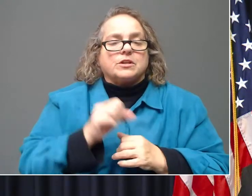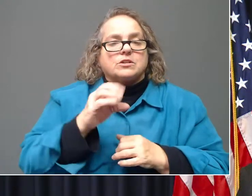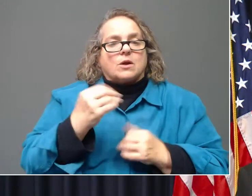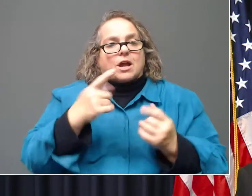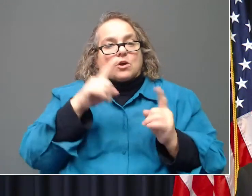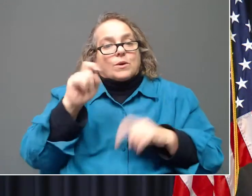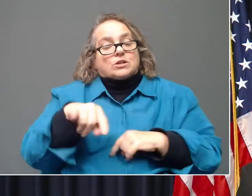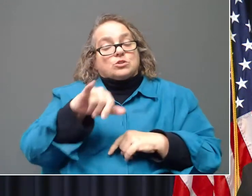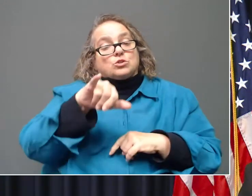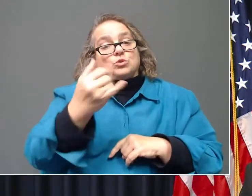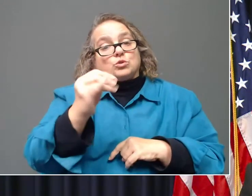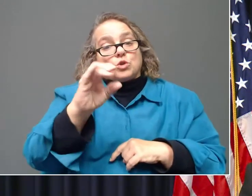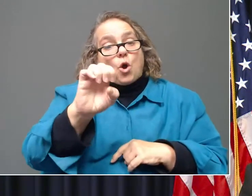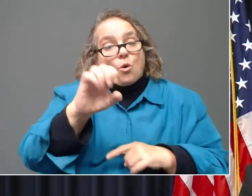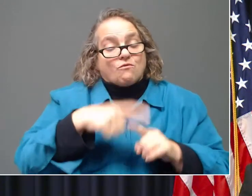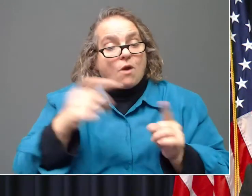Spectrum.